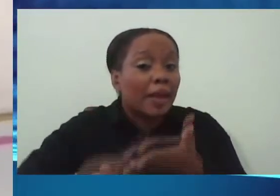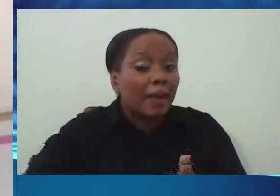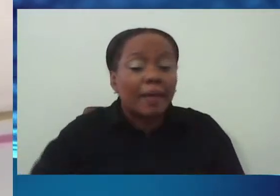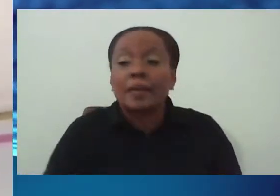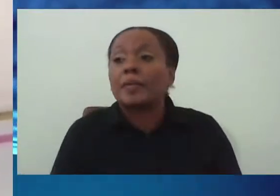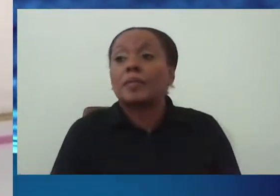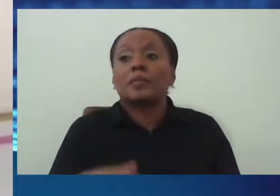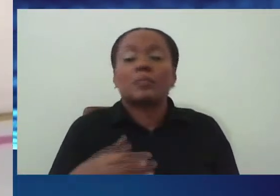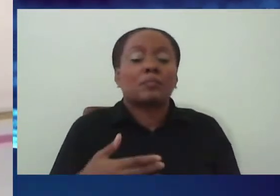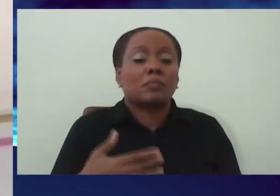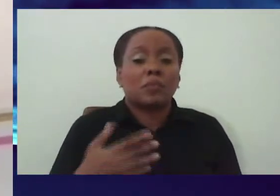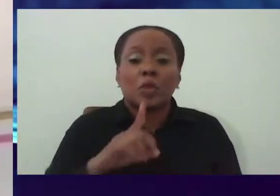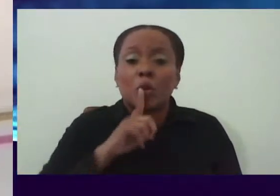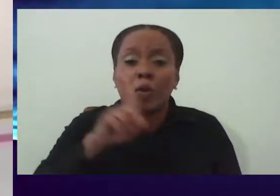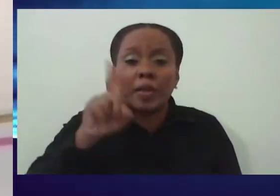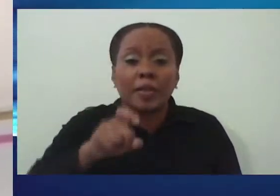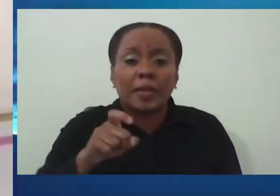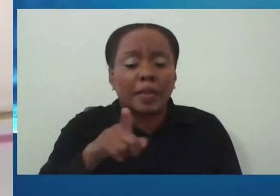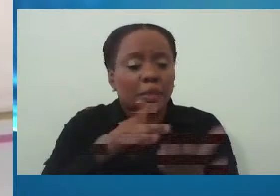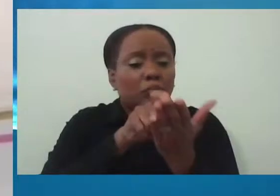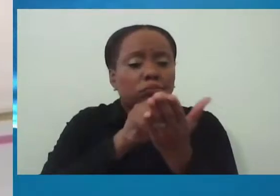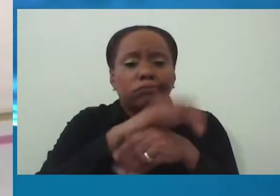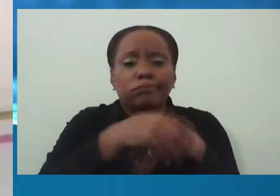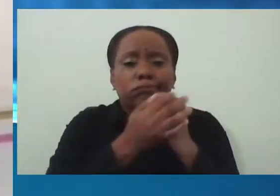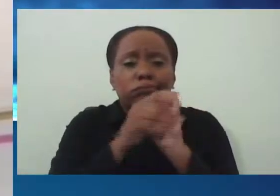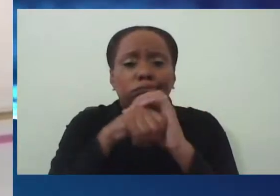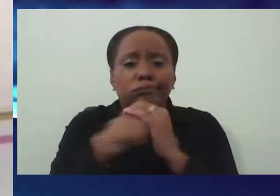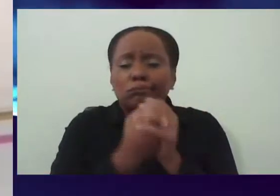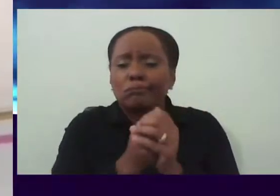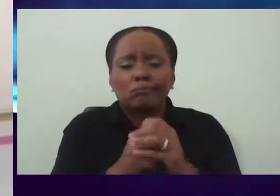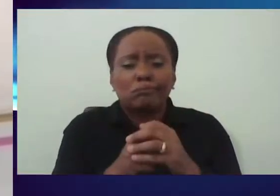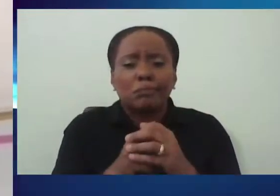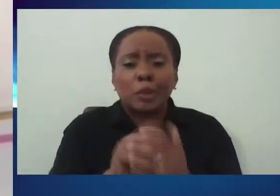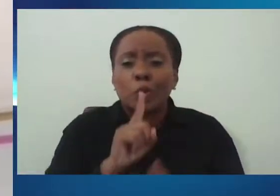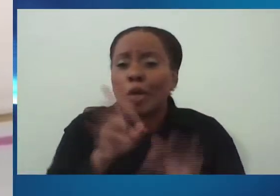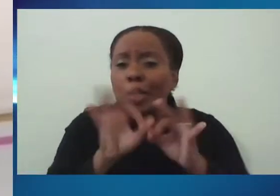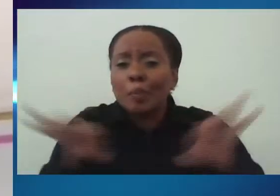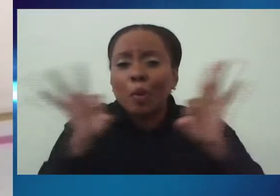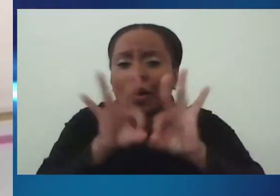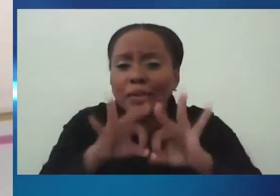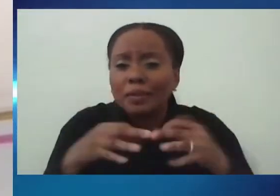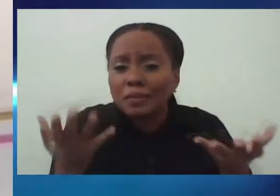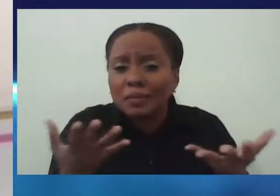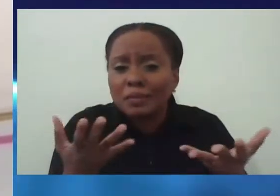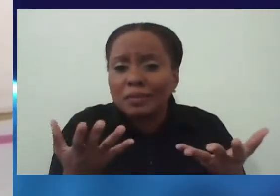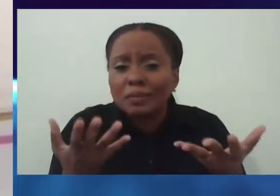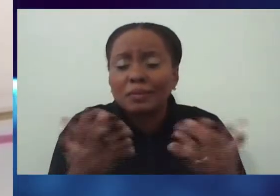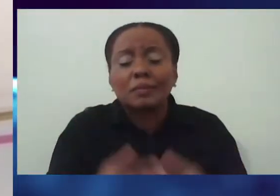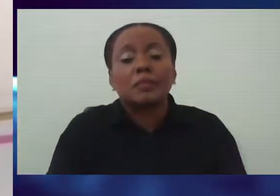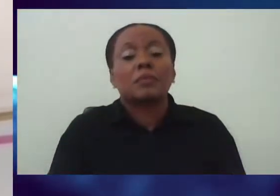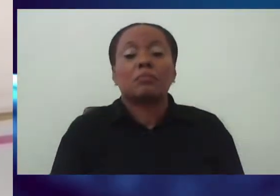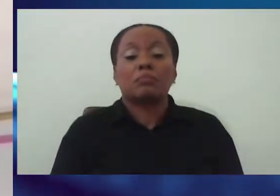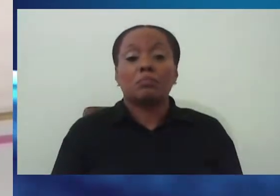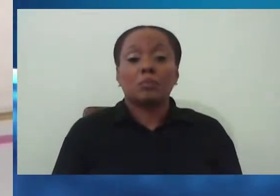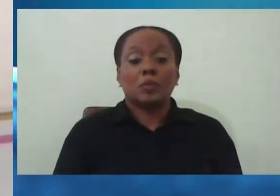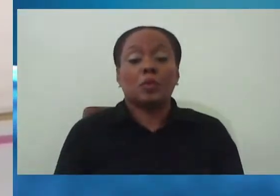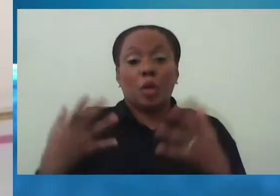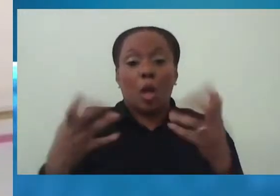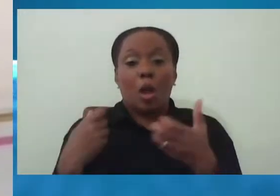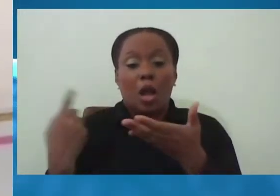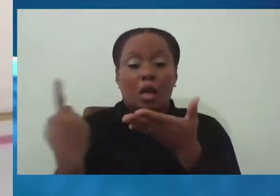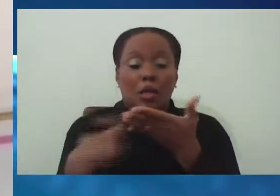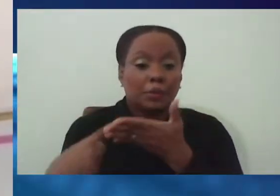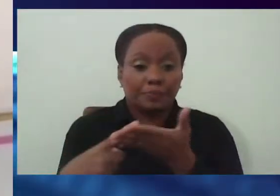hand sanitizer system that we have? So I just want to start with some of the fundamentals that we should know. And